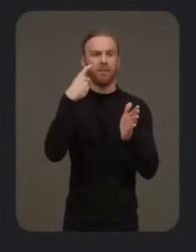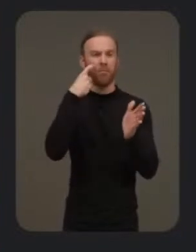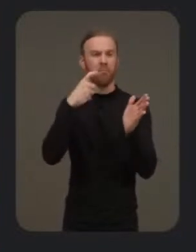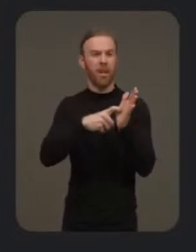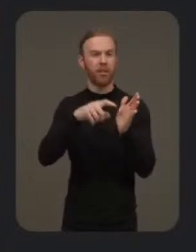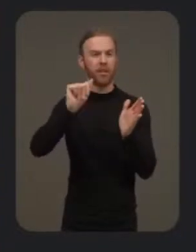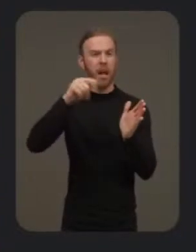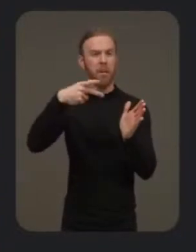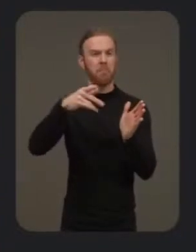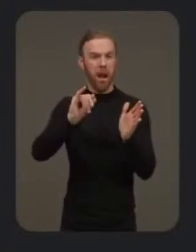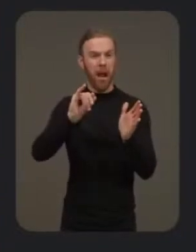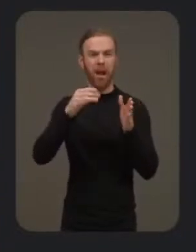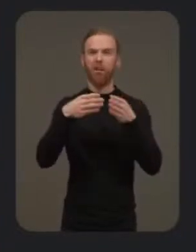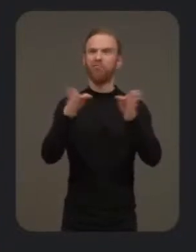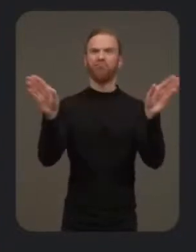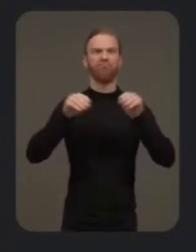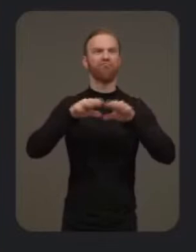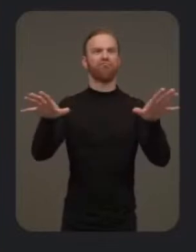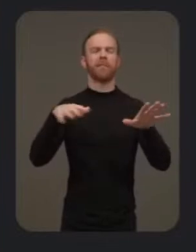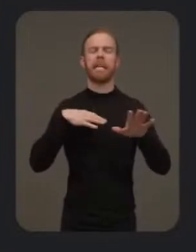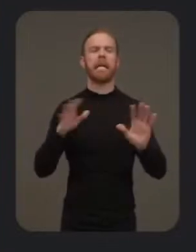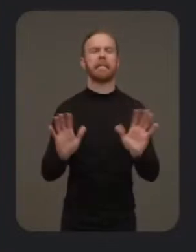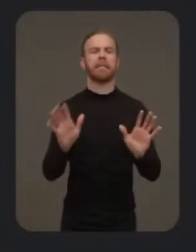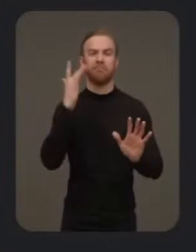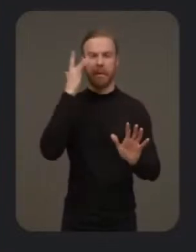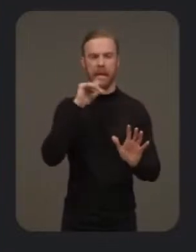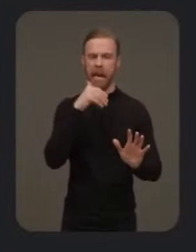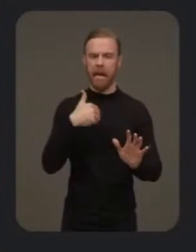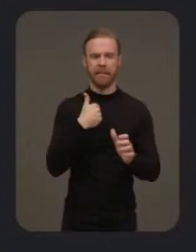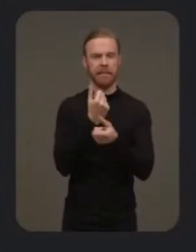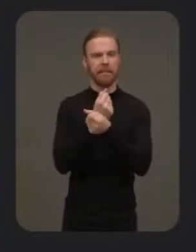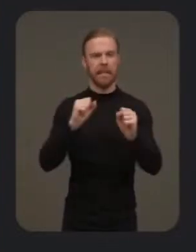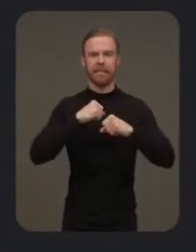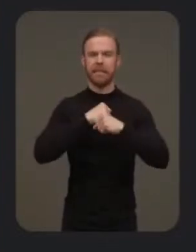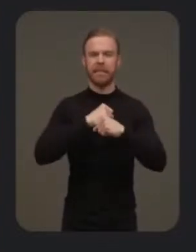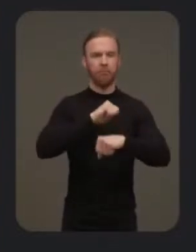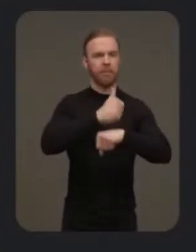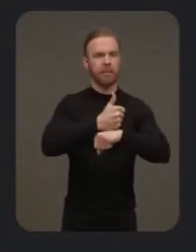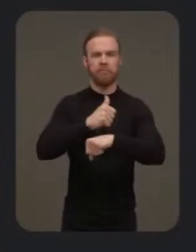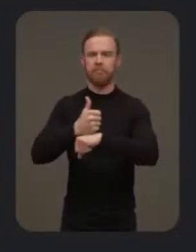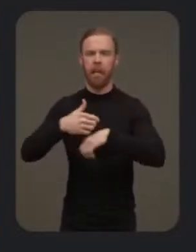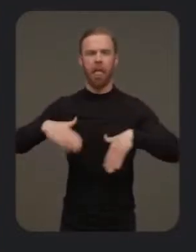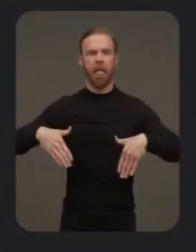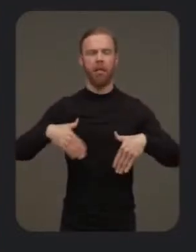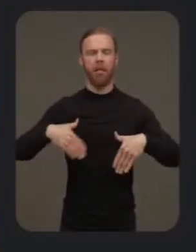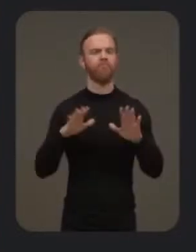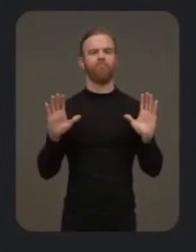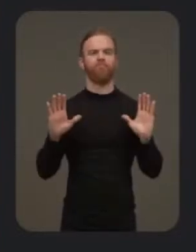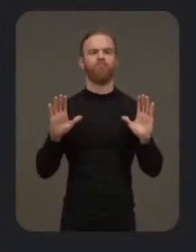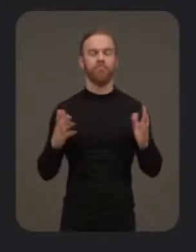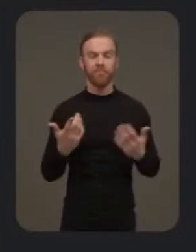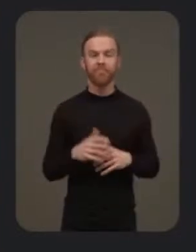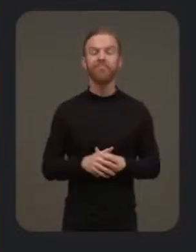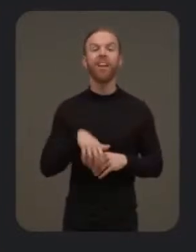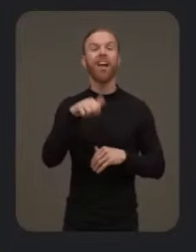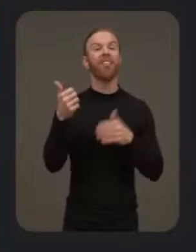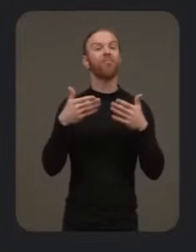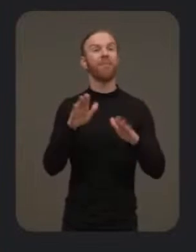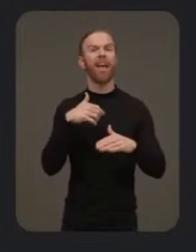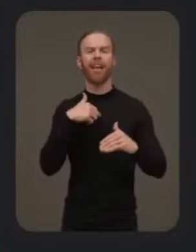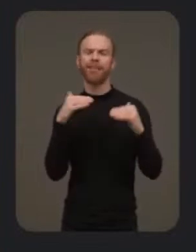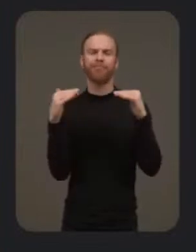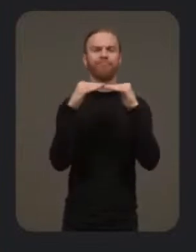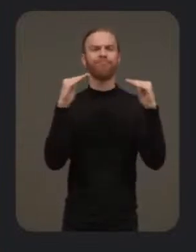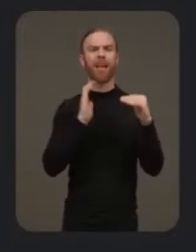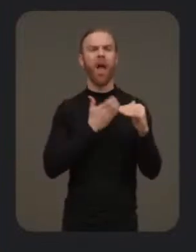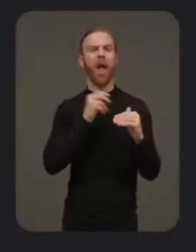available. We felt there weren't adequate safeguards in place. Another way we live up to our AI principles